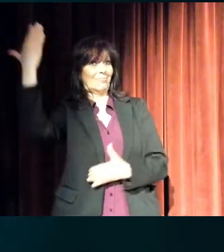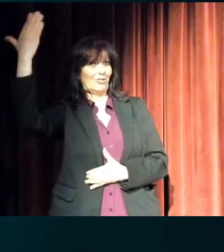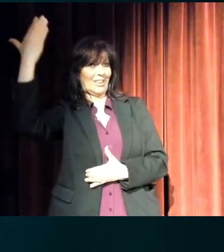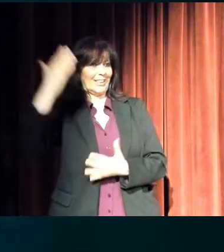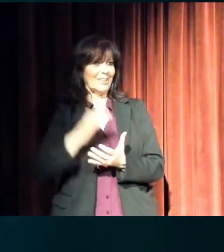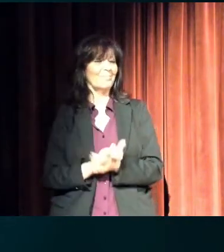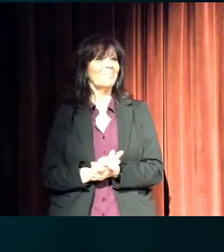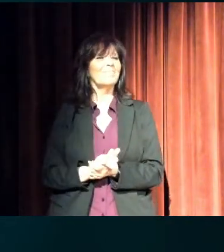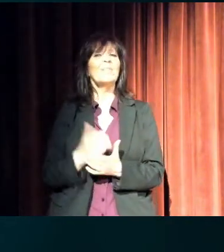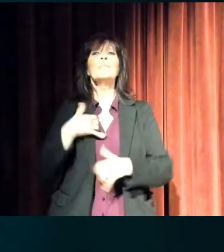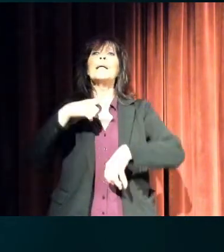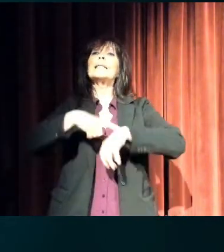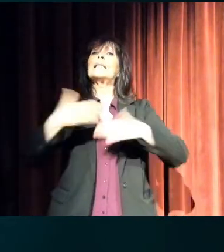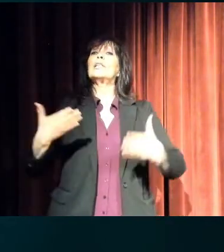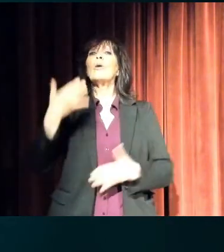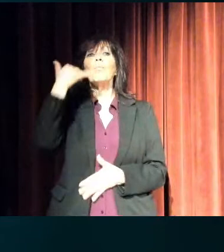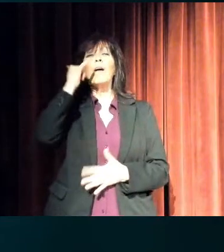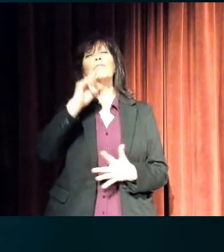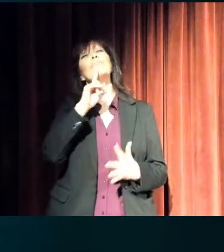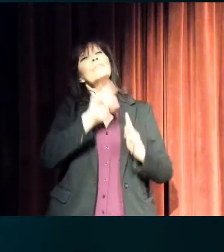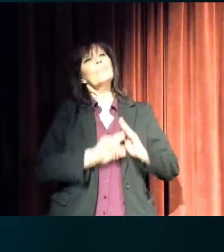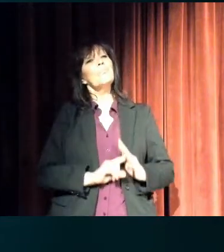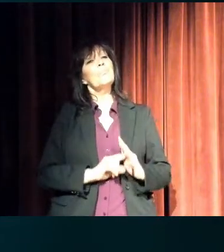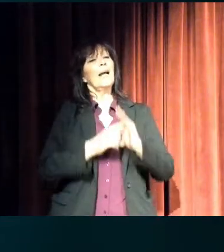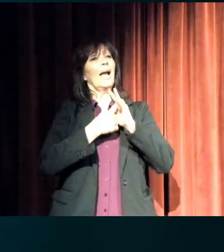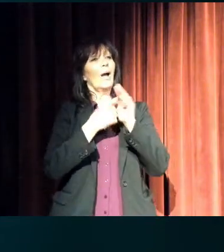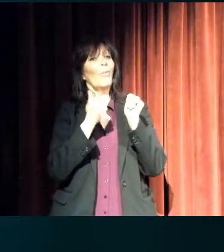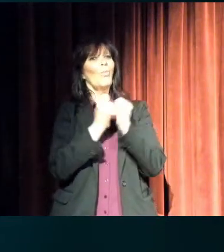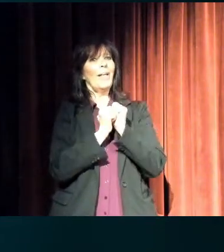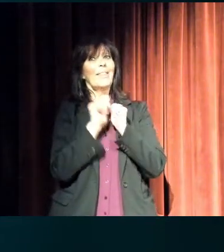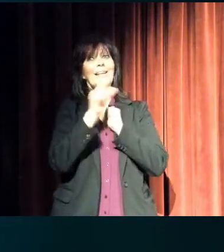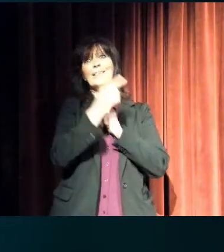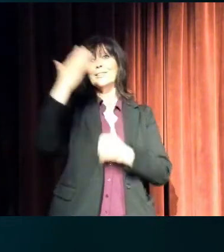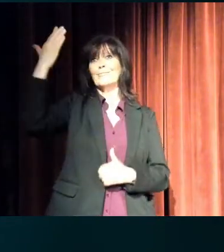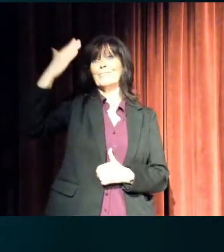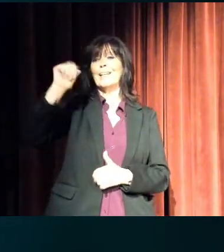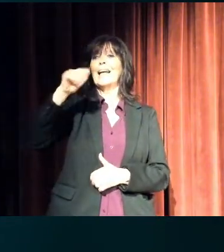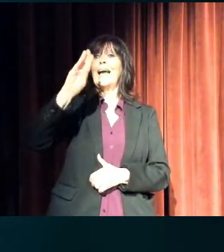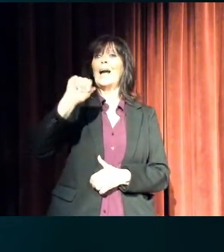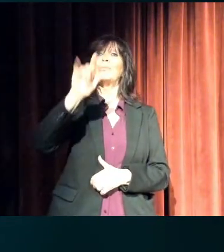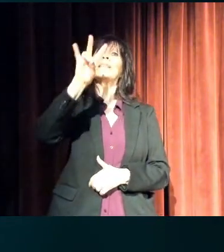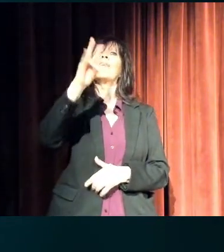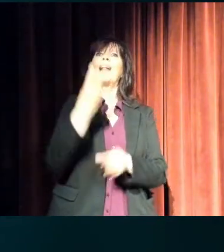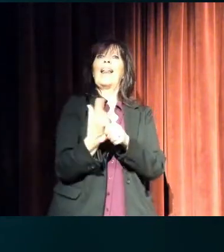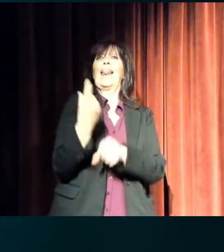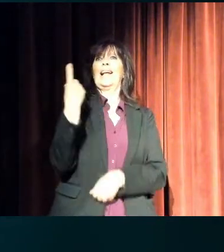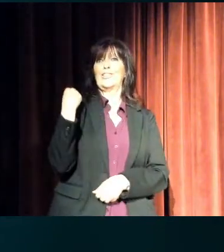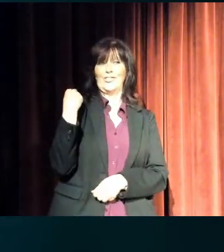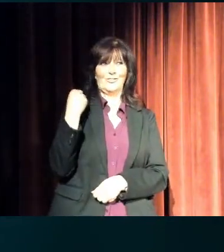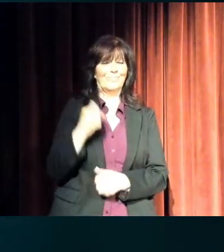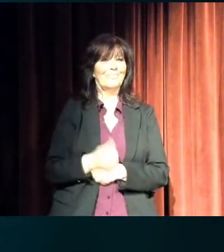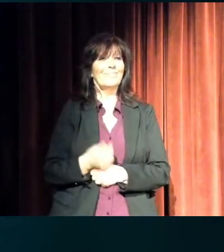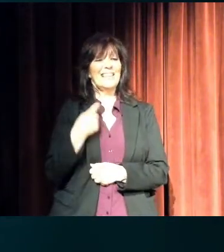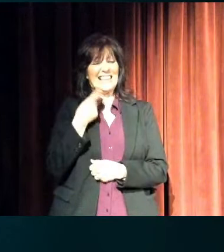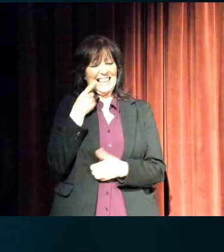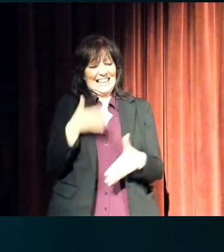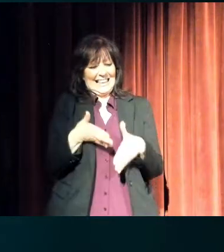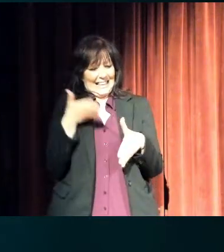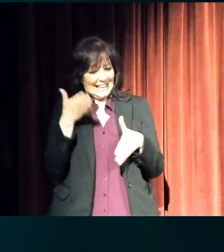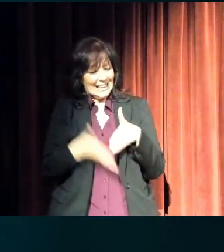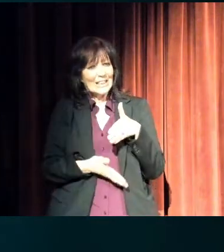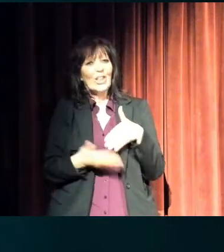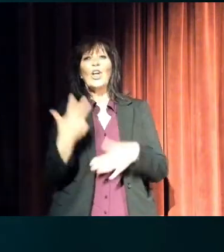Address. My time in Buffalo actually began with the State of the County Address on April 7th of last year. I just completed